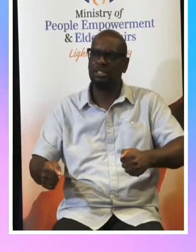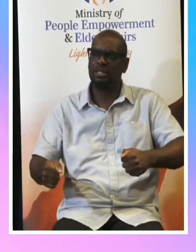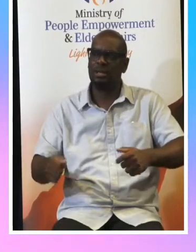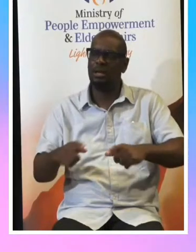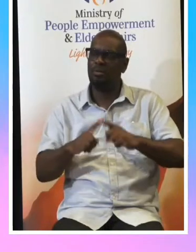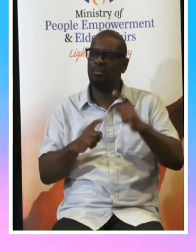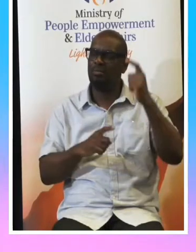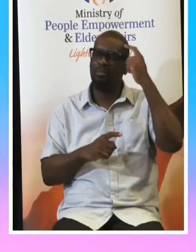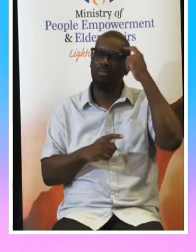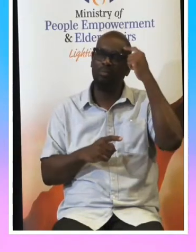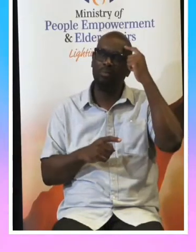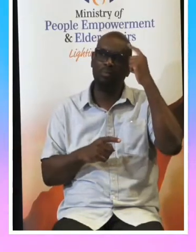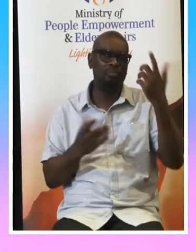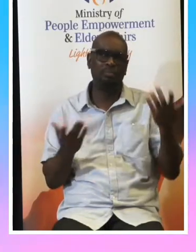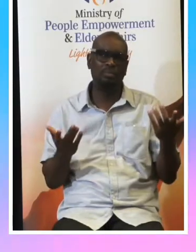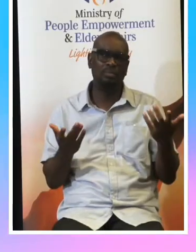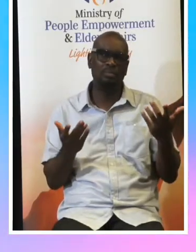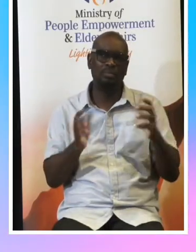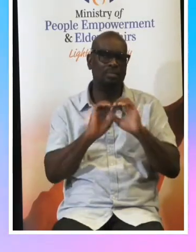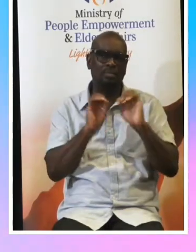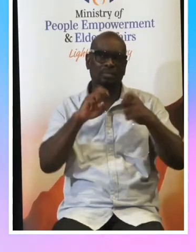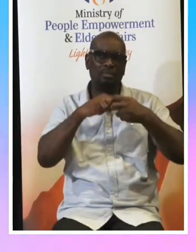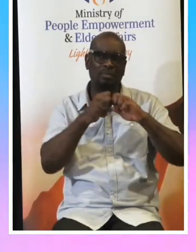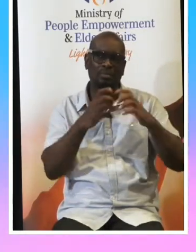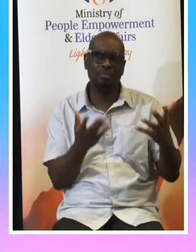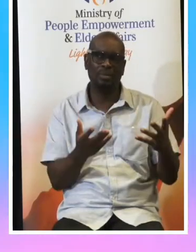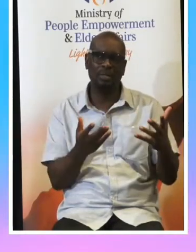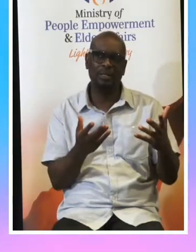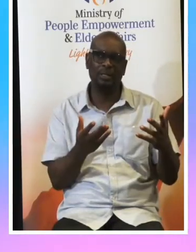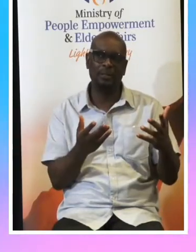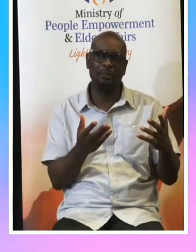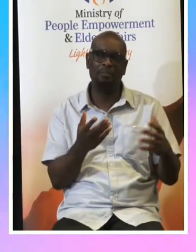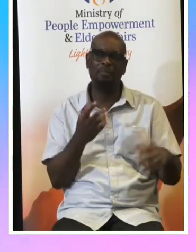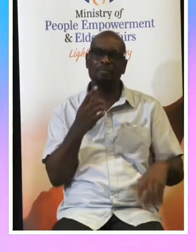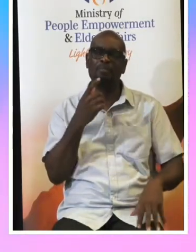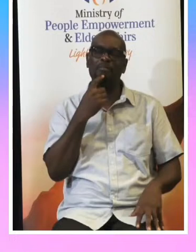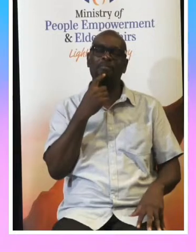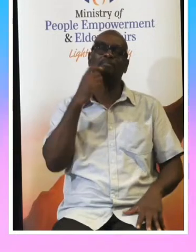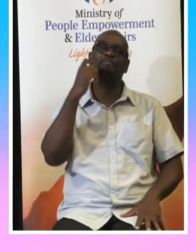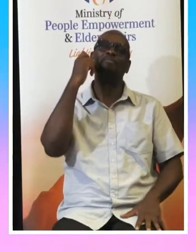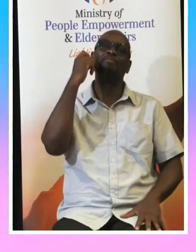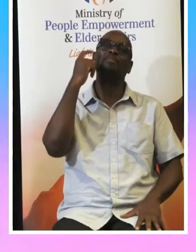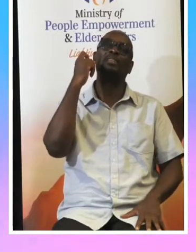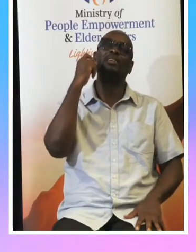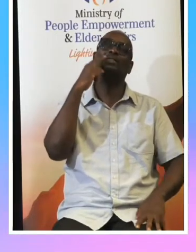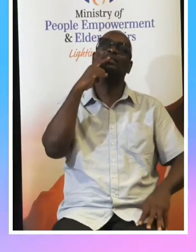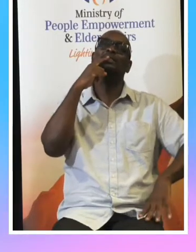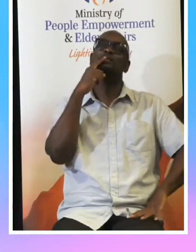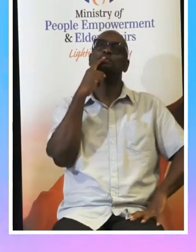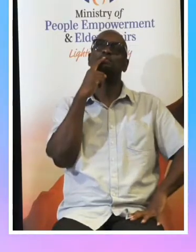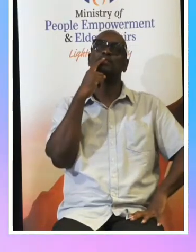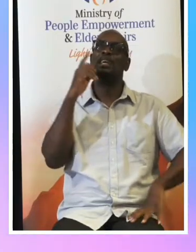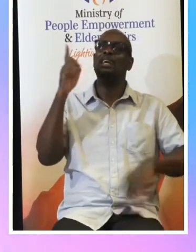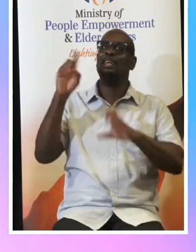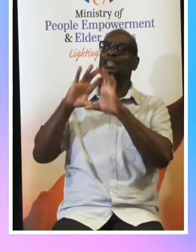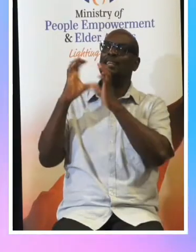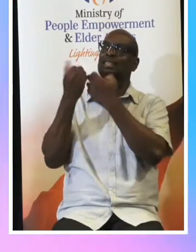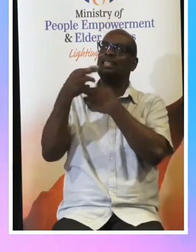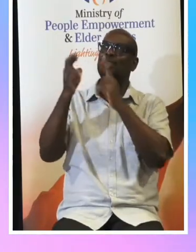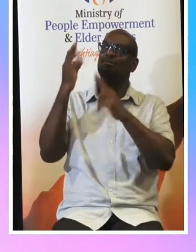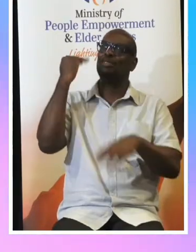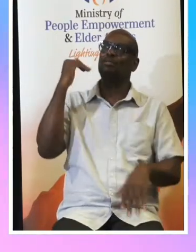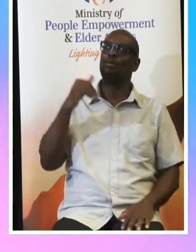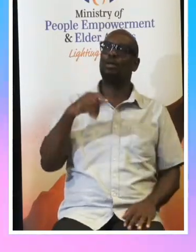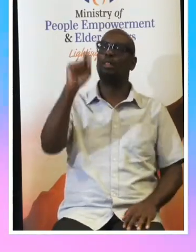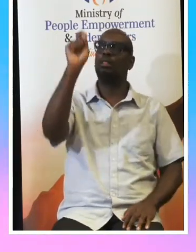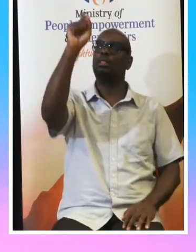with me that the principal modality of the classroom in the 1990s was chalk and talk. I dare say